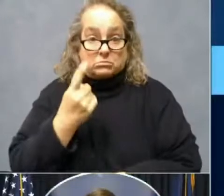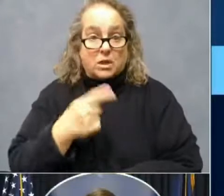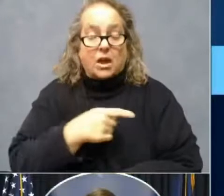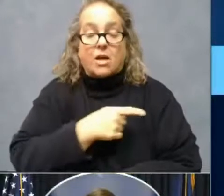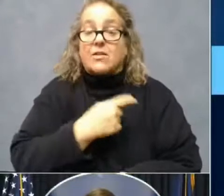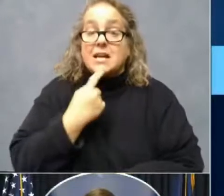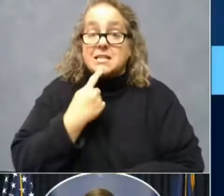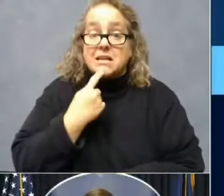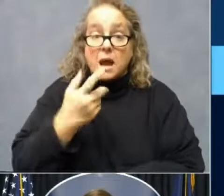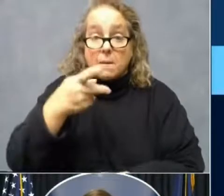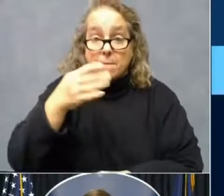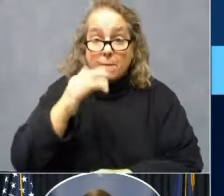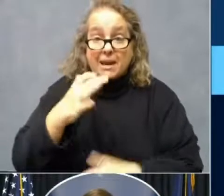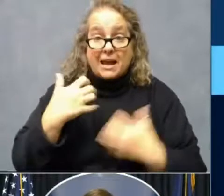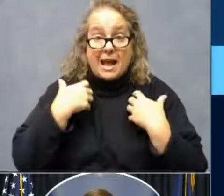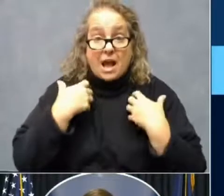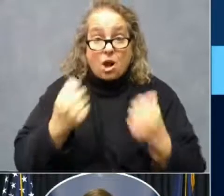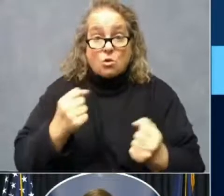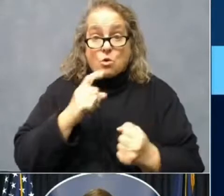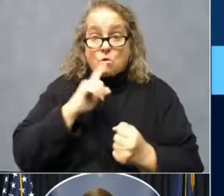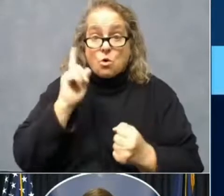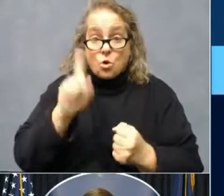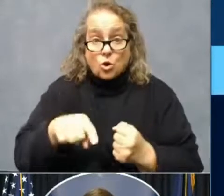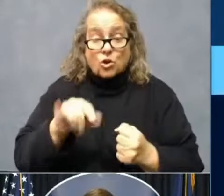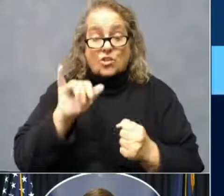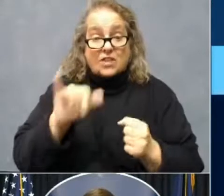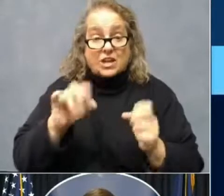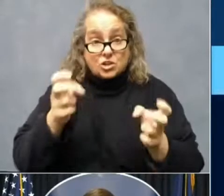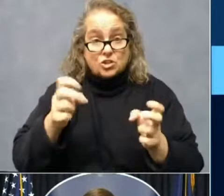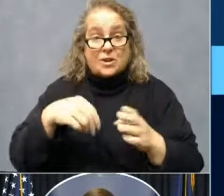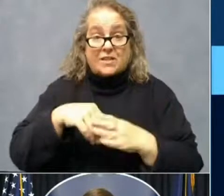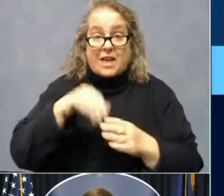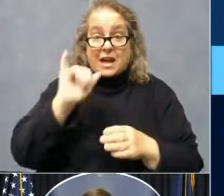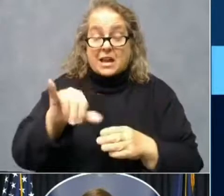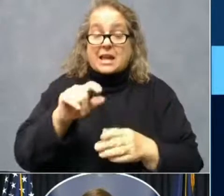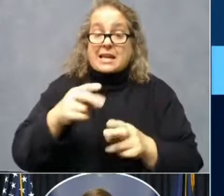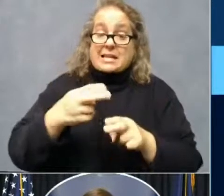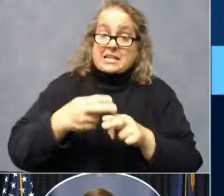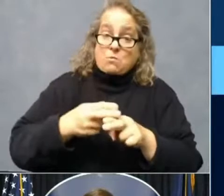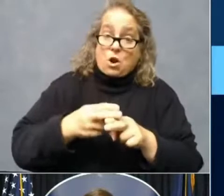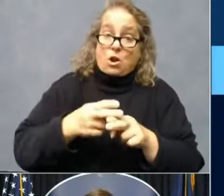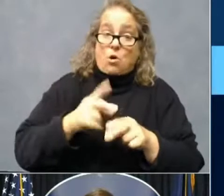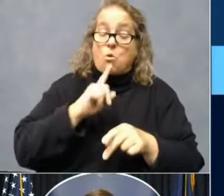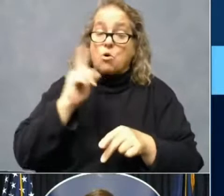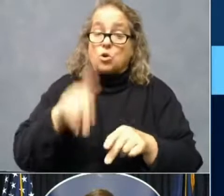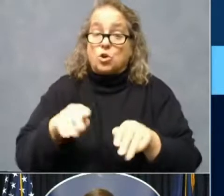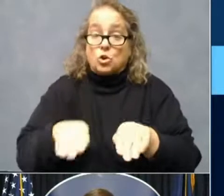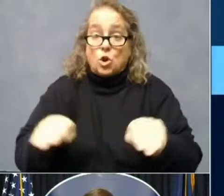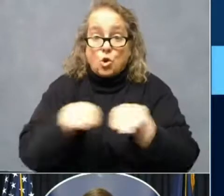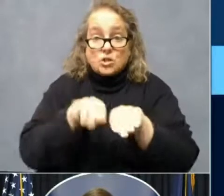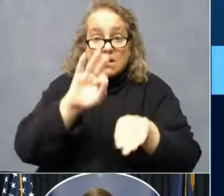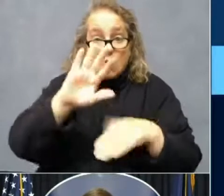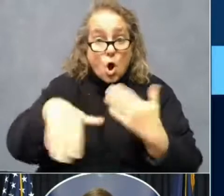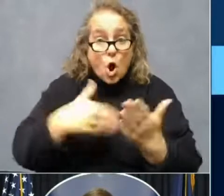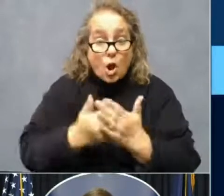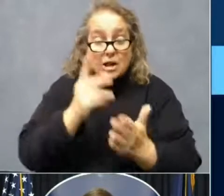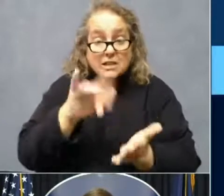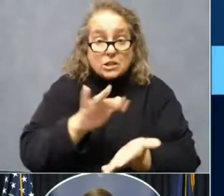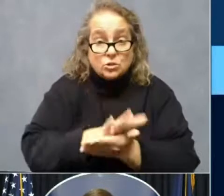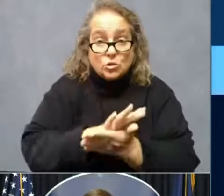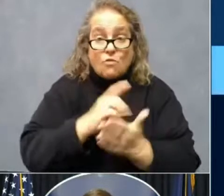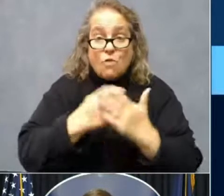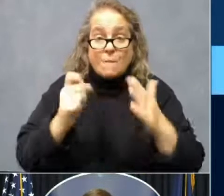issue, in this case, which temporarily ordered the closure of all Kentucky schools from kindergarten through high school for in-person